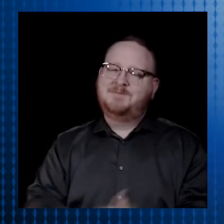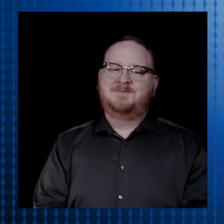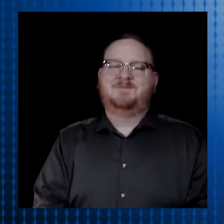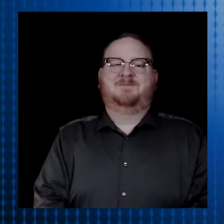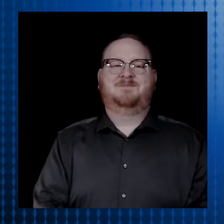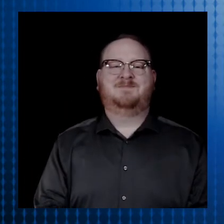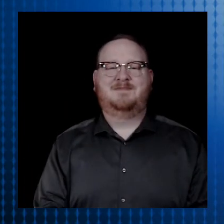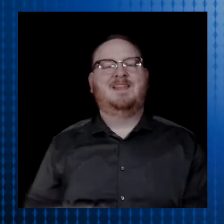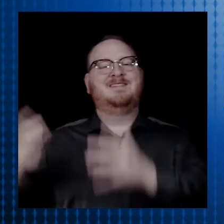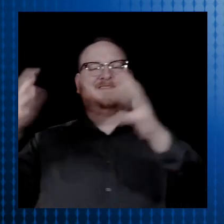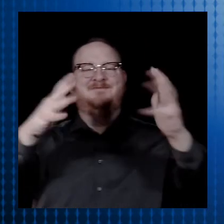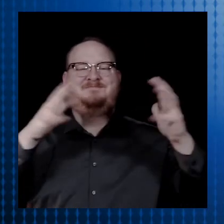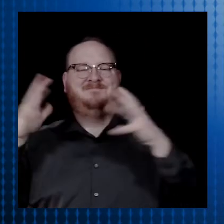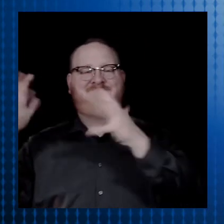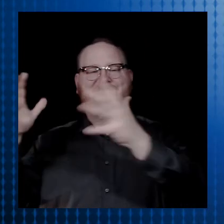Awesome.